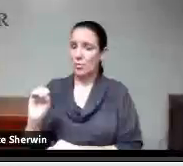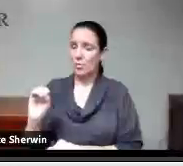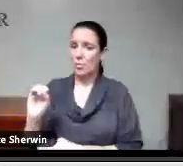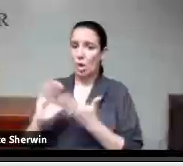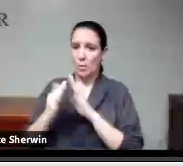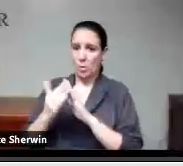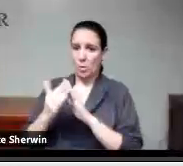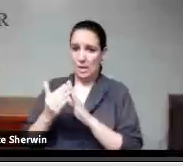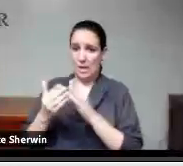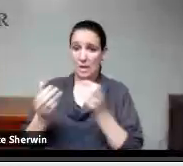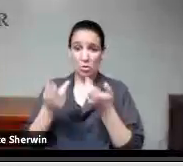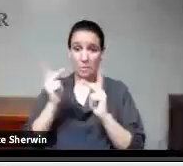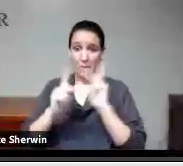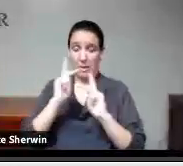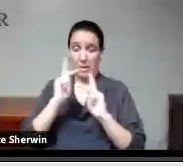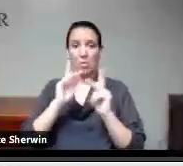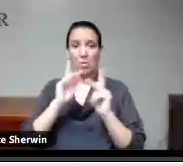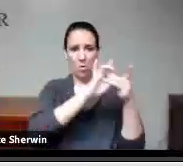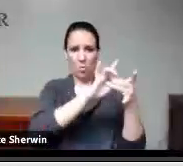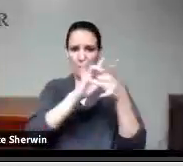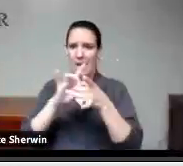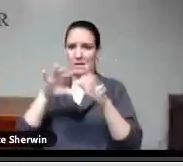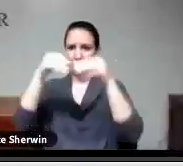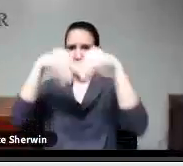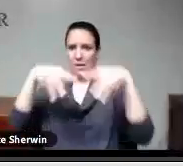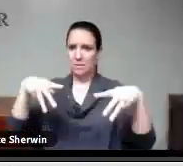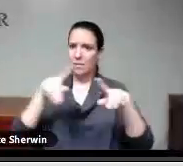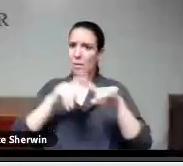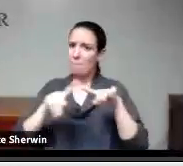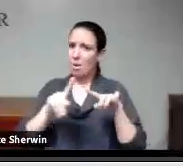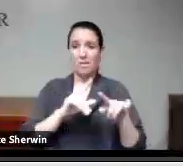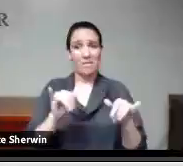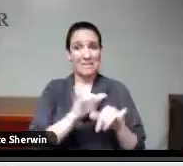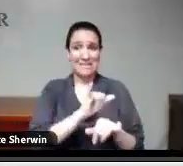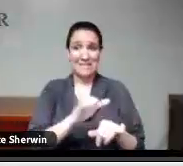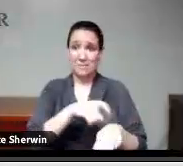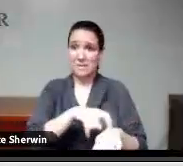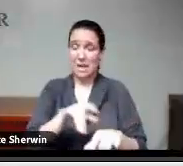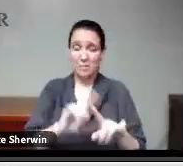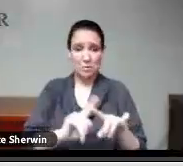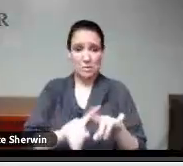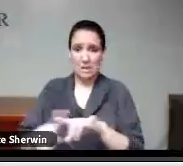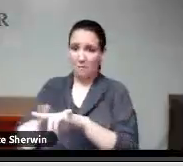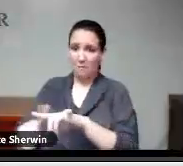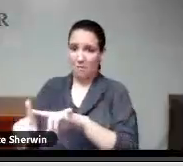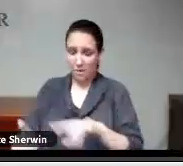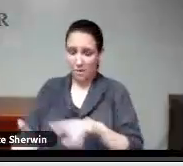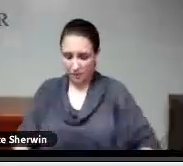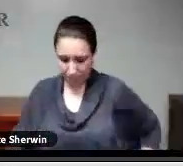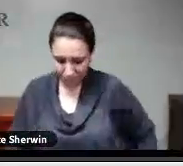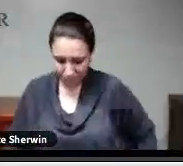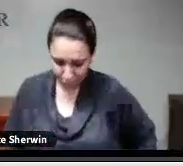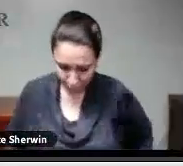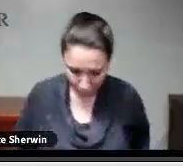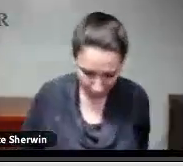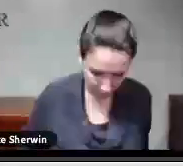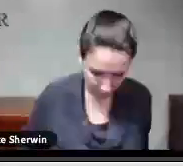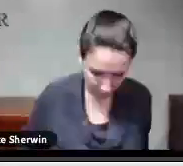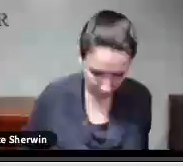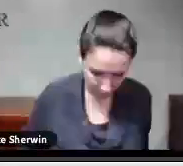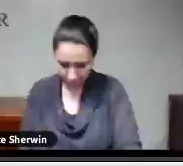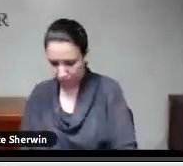that one of our next learning steps after the training experience and the expectations, behavioral expectations, is to go